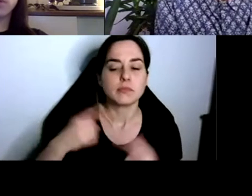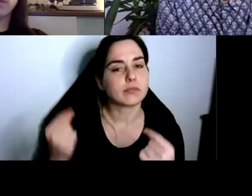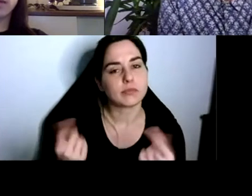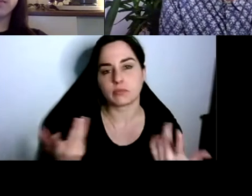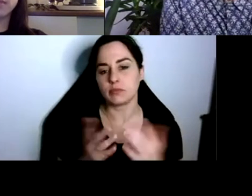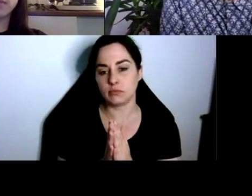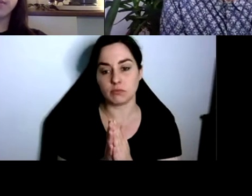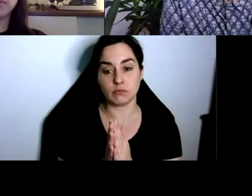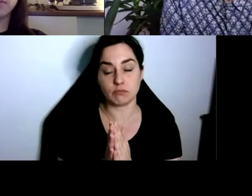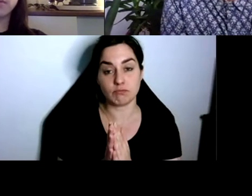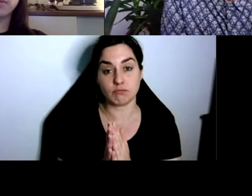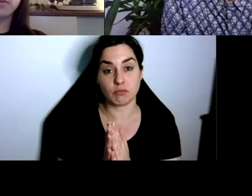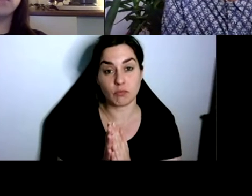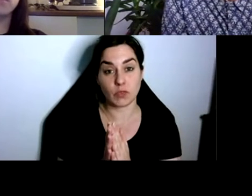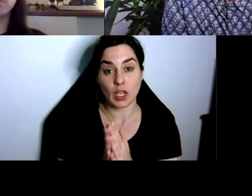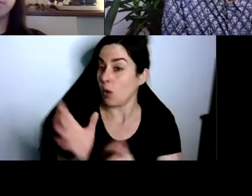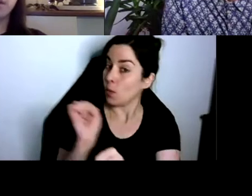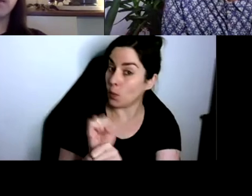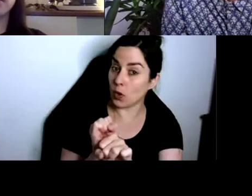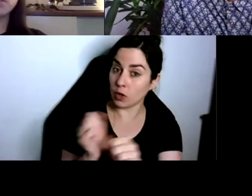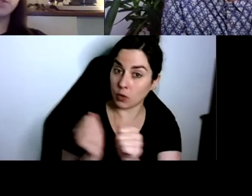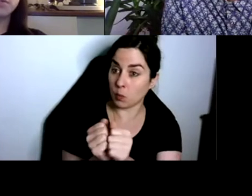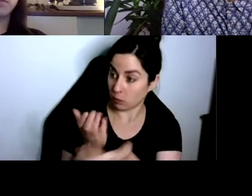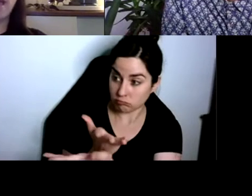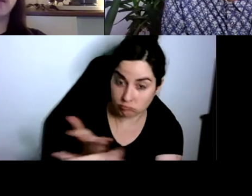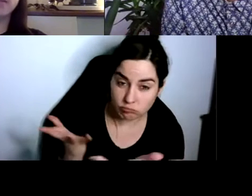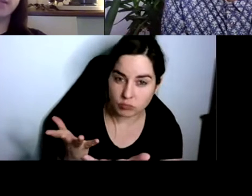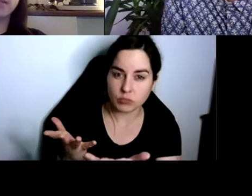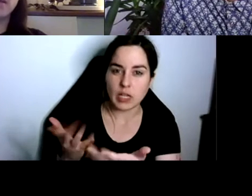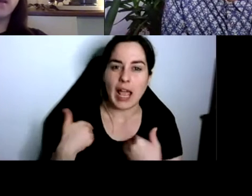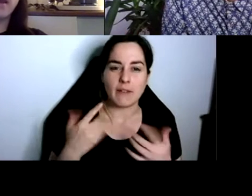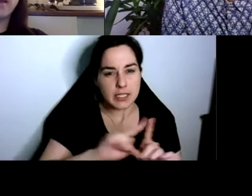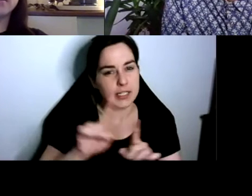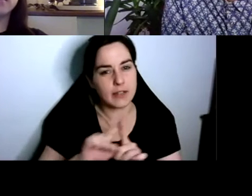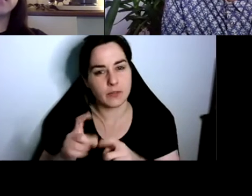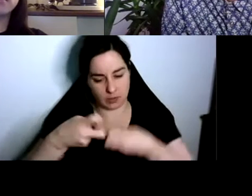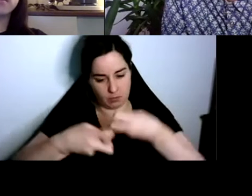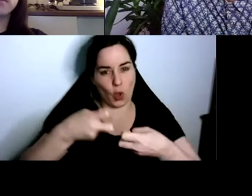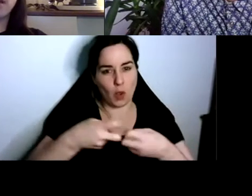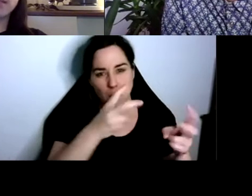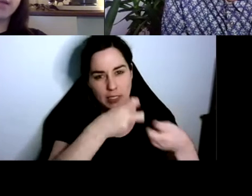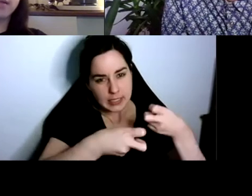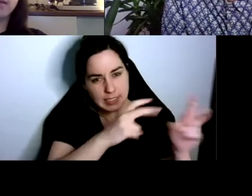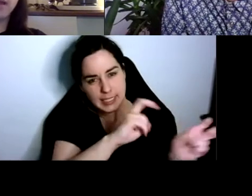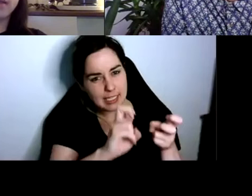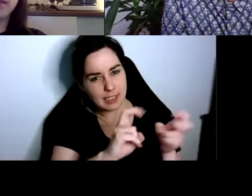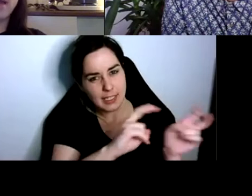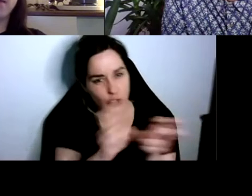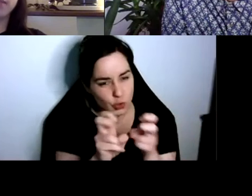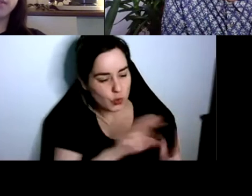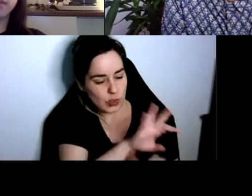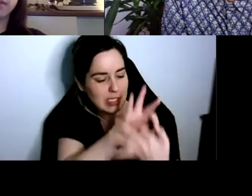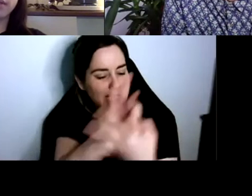work with them to think through issues of access and identity